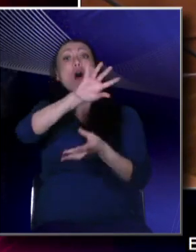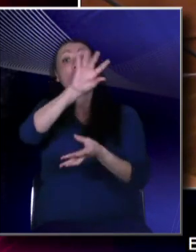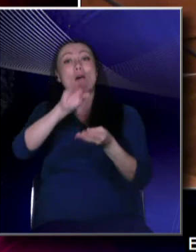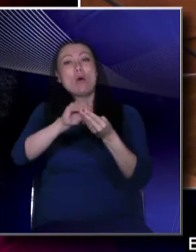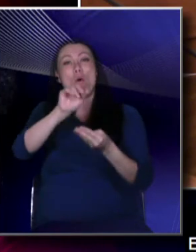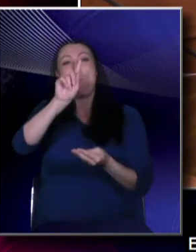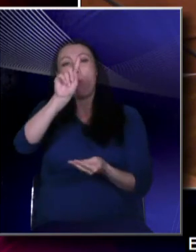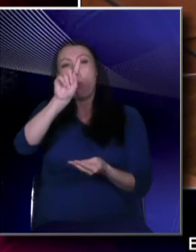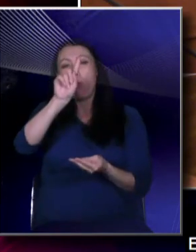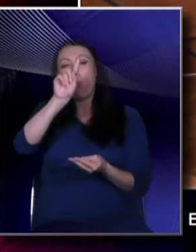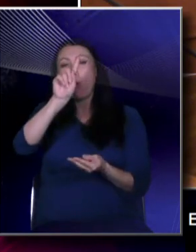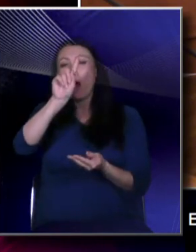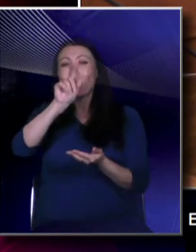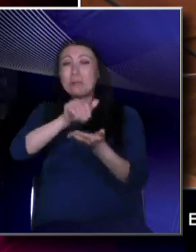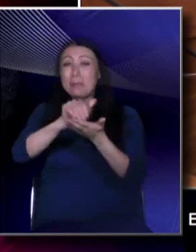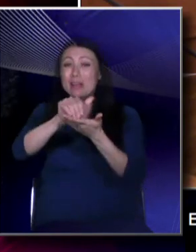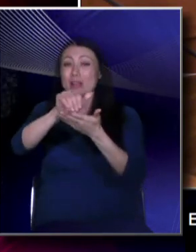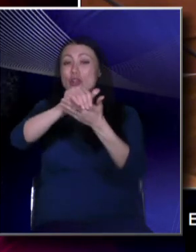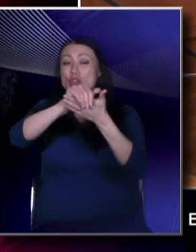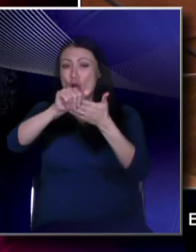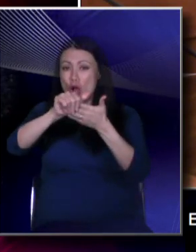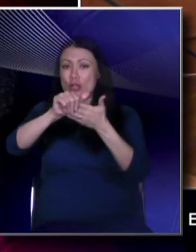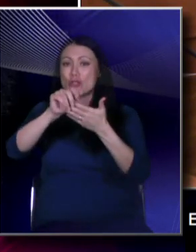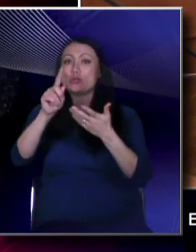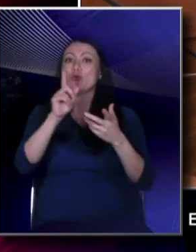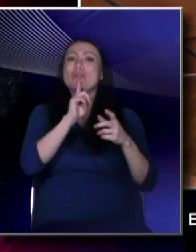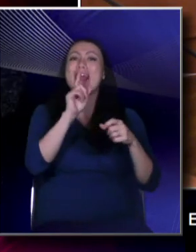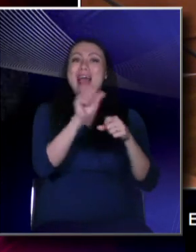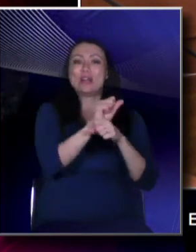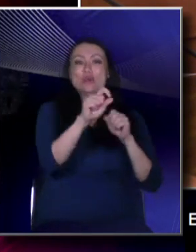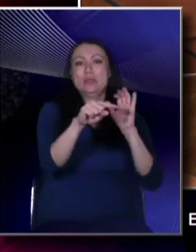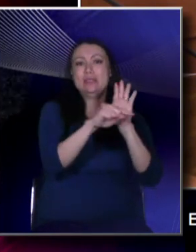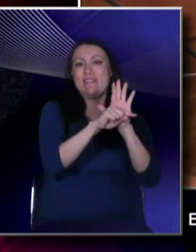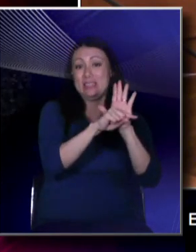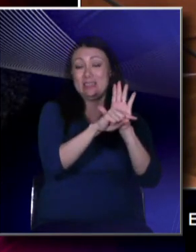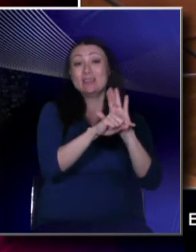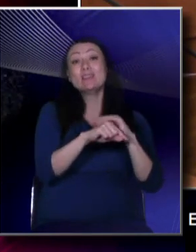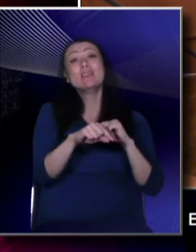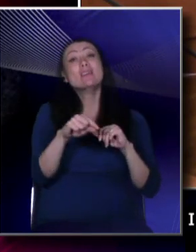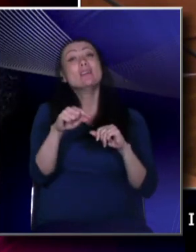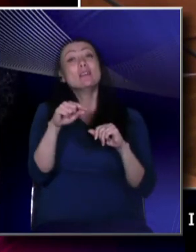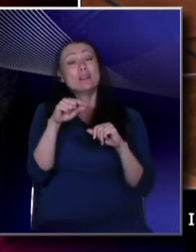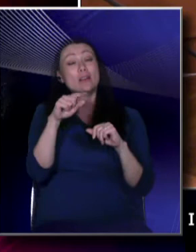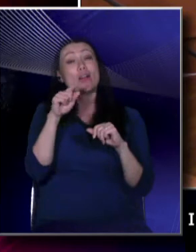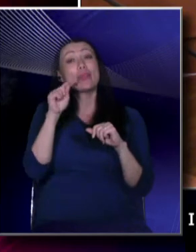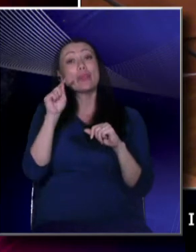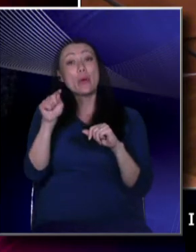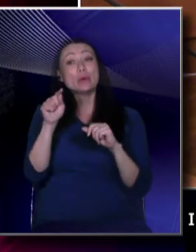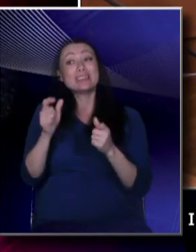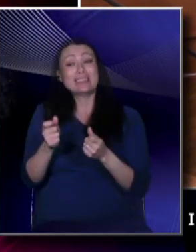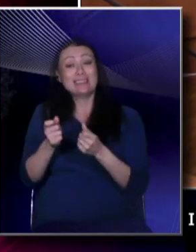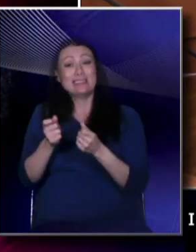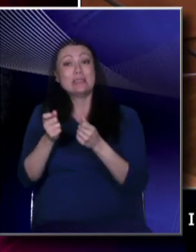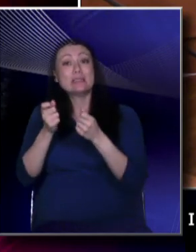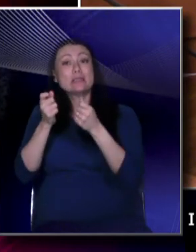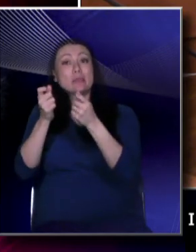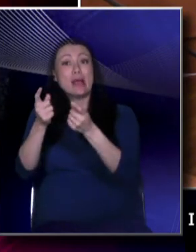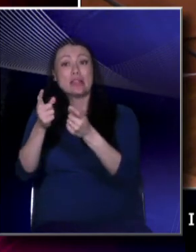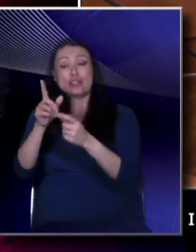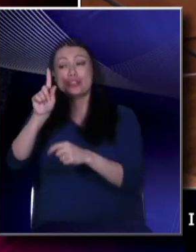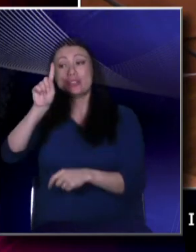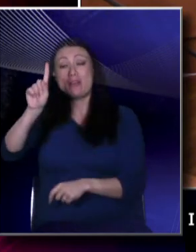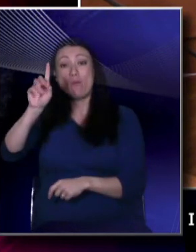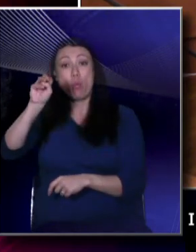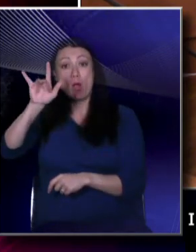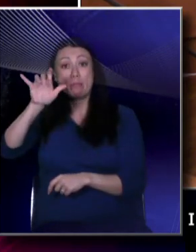million budget to actual deficit. And as I mentioned, coupled the expenditures of the $1